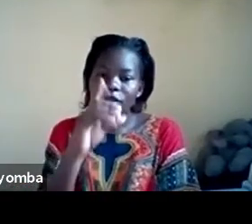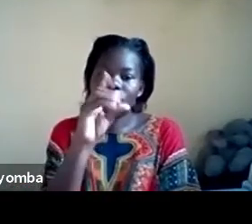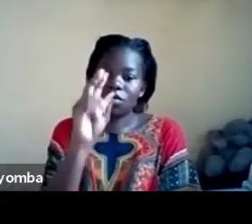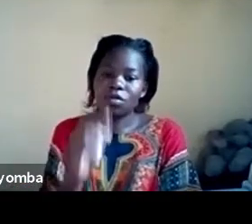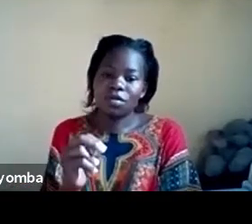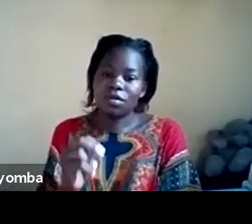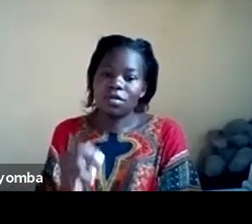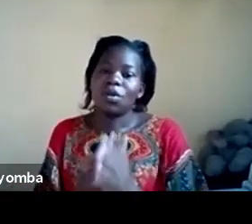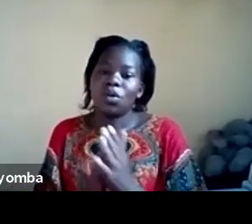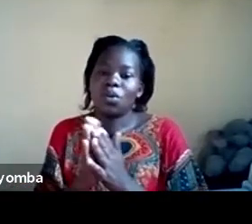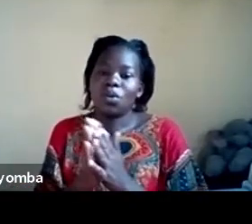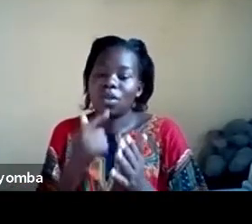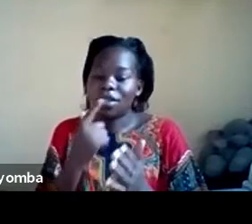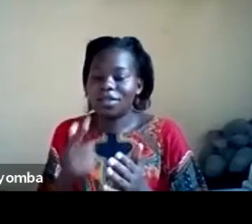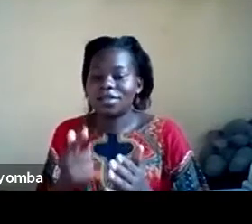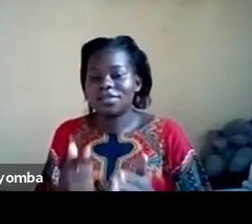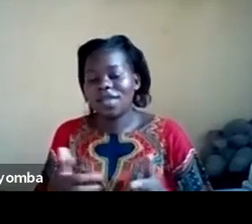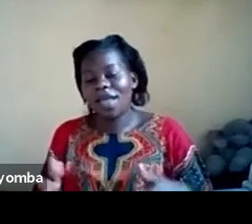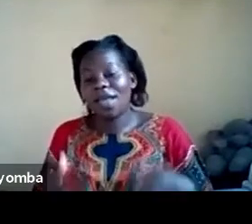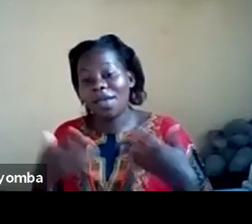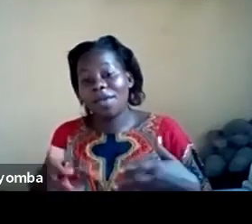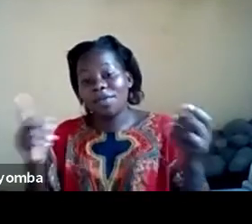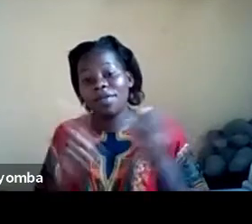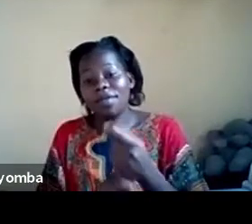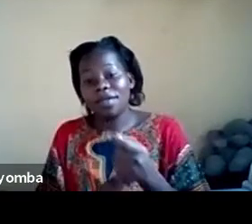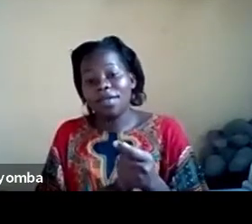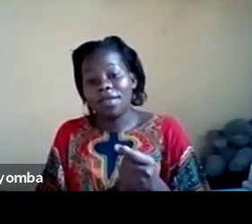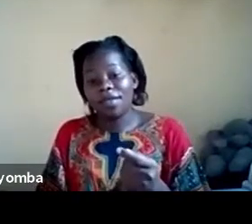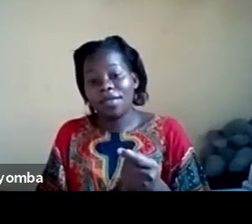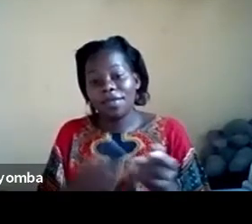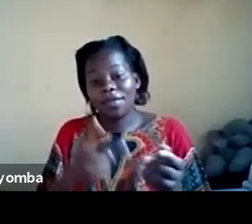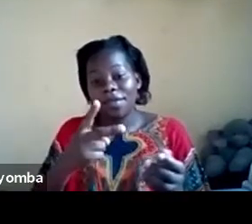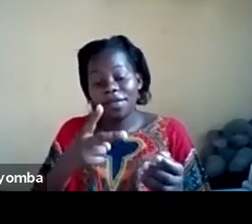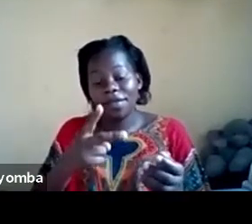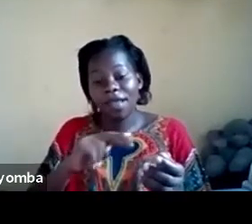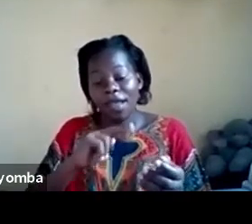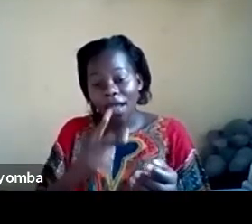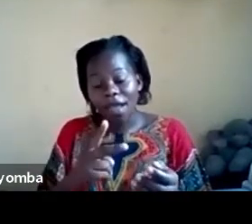have piggybacked or hitchhiked a lift with you, and you showed me